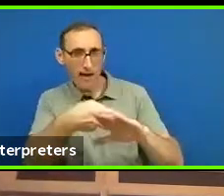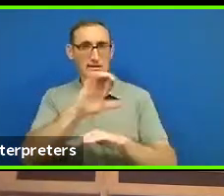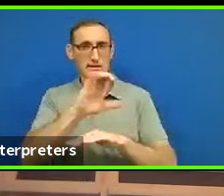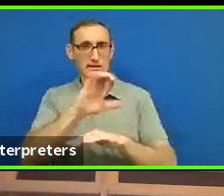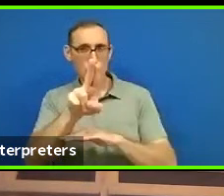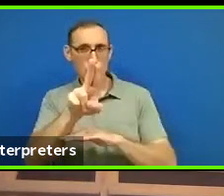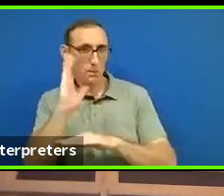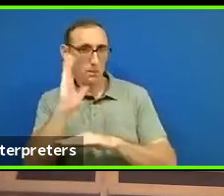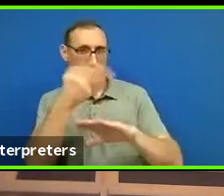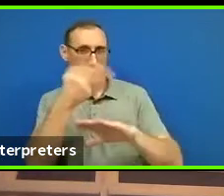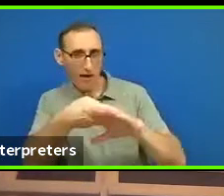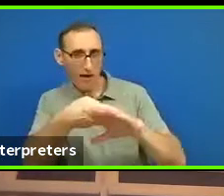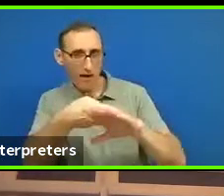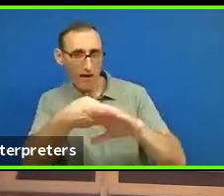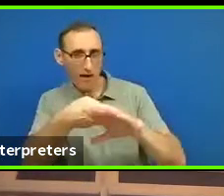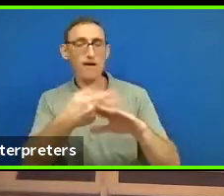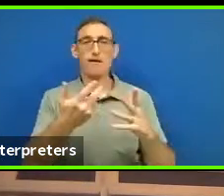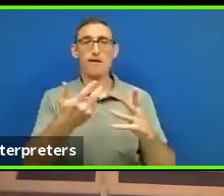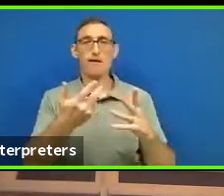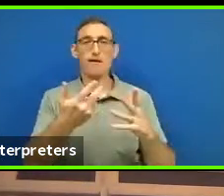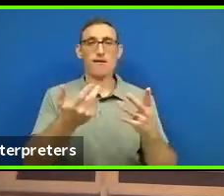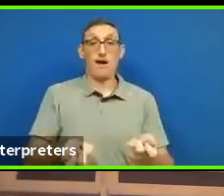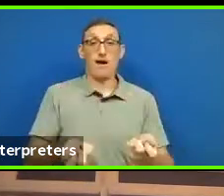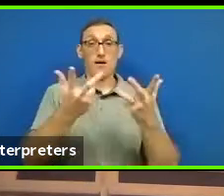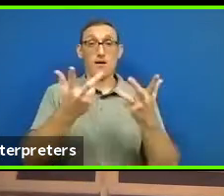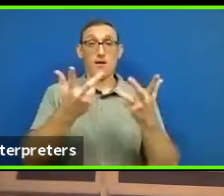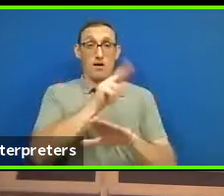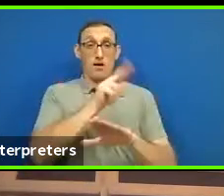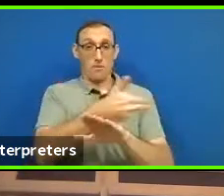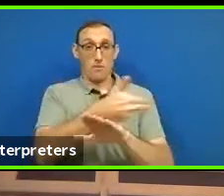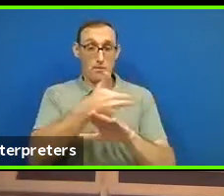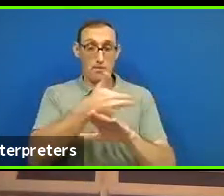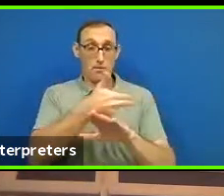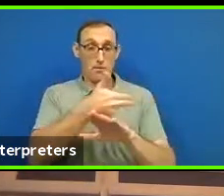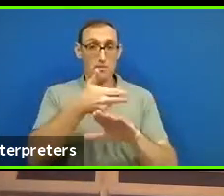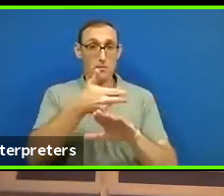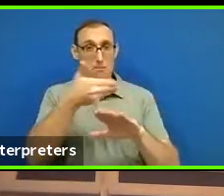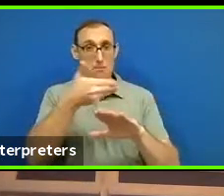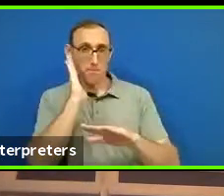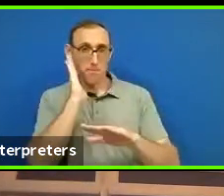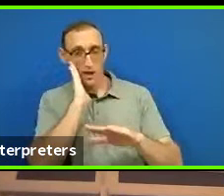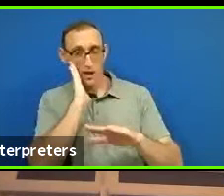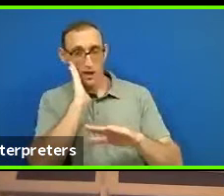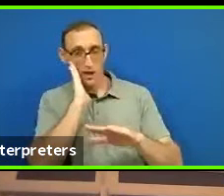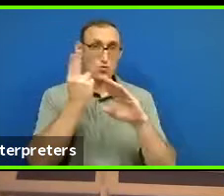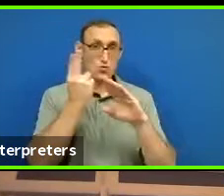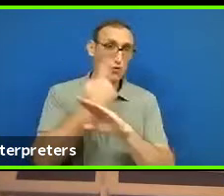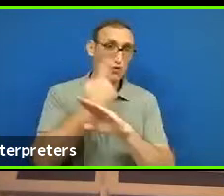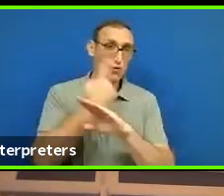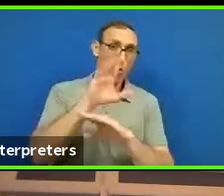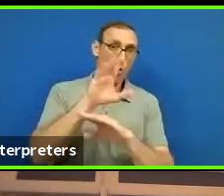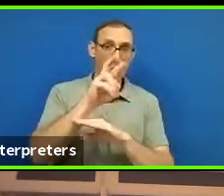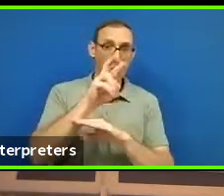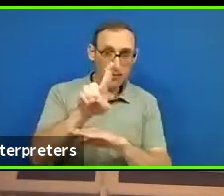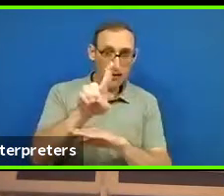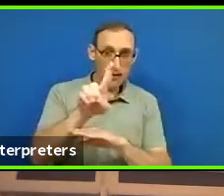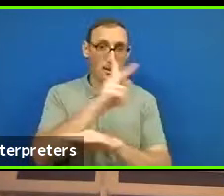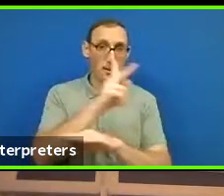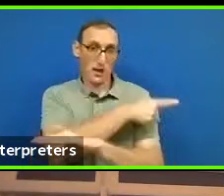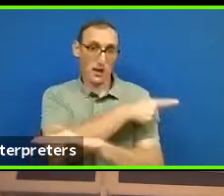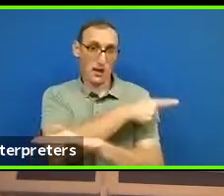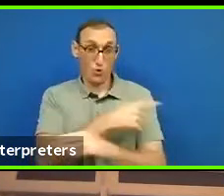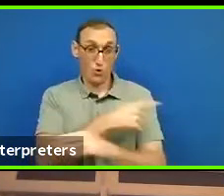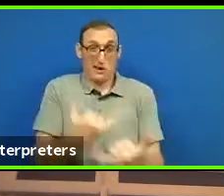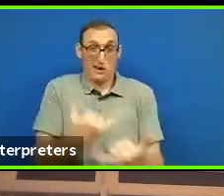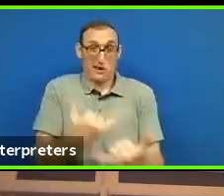percentage of hospital beds that are used by COVID patients. So we are actually in the process of creating a kind